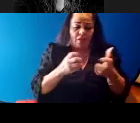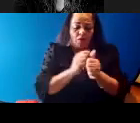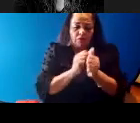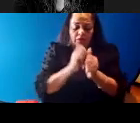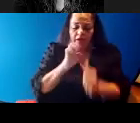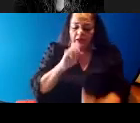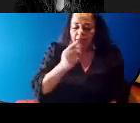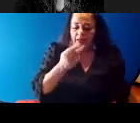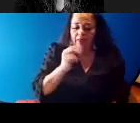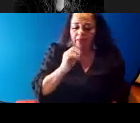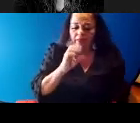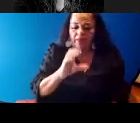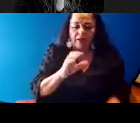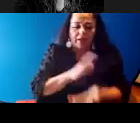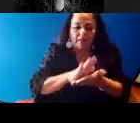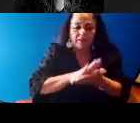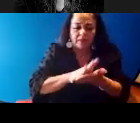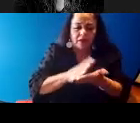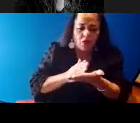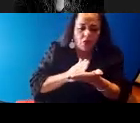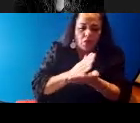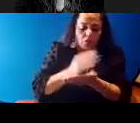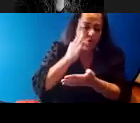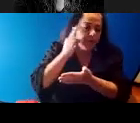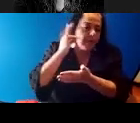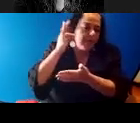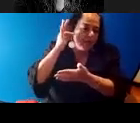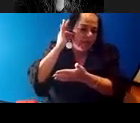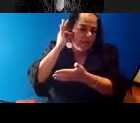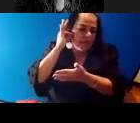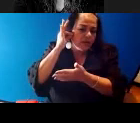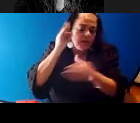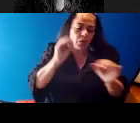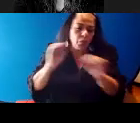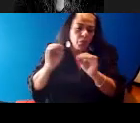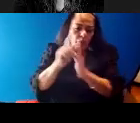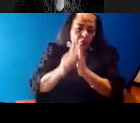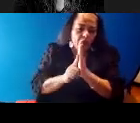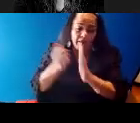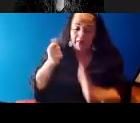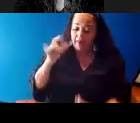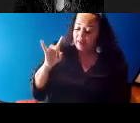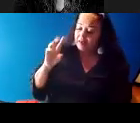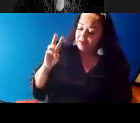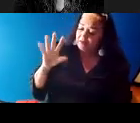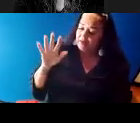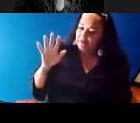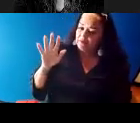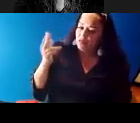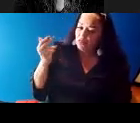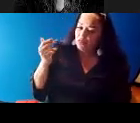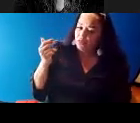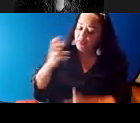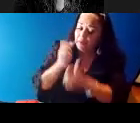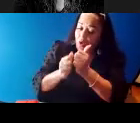and forced assimilation through the Indian boarding school movement. In 1865, the 13th Amendment formally abolished